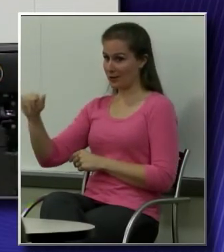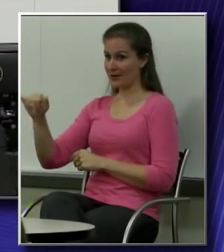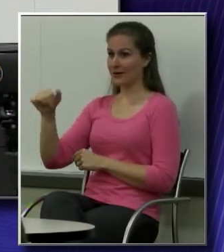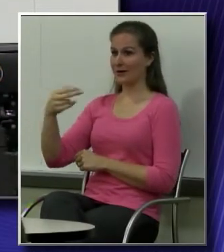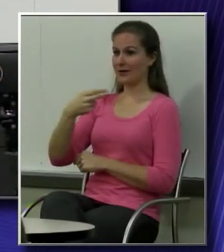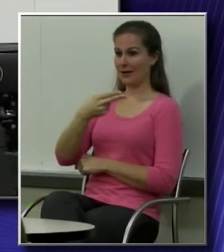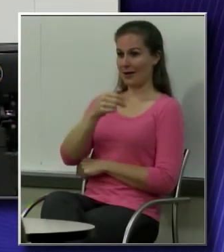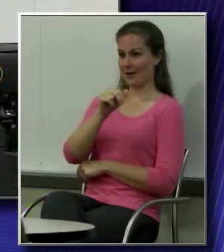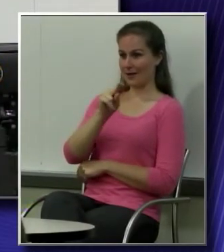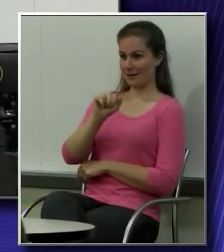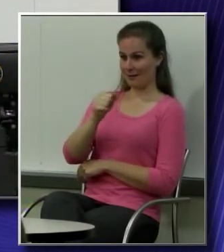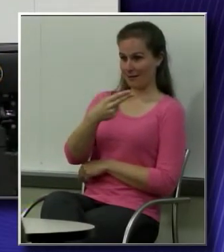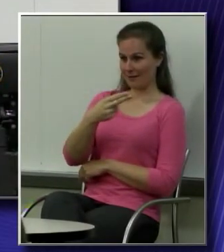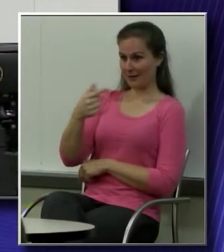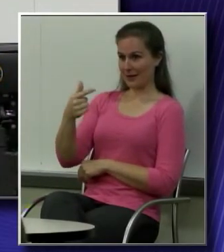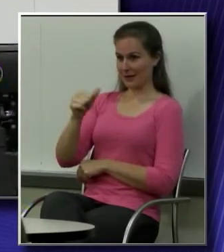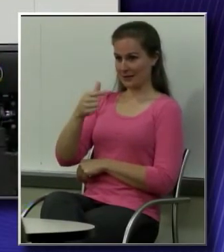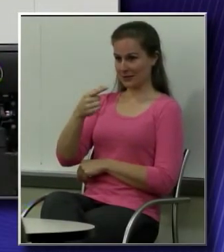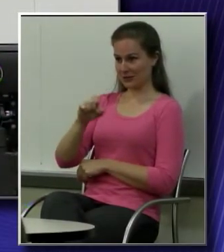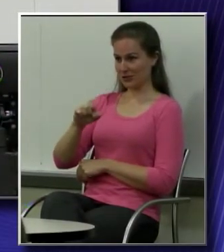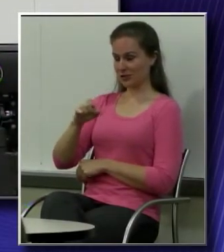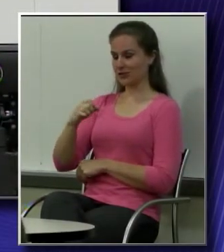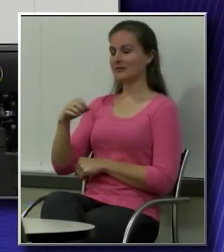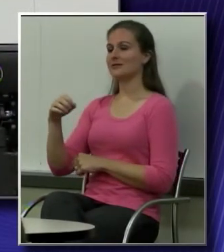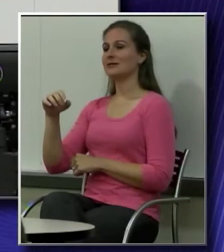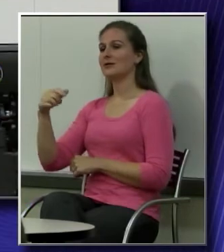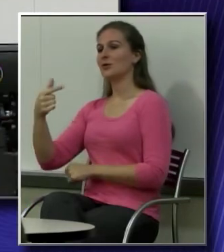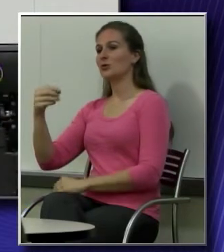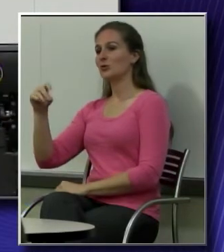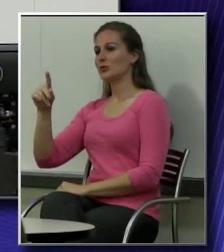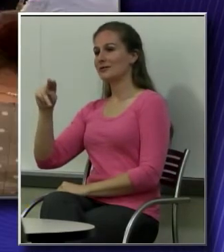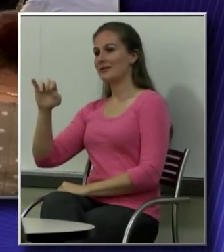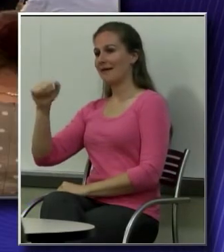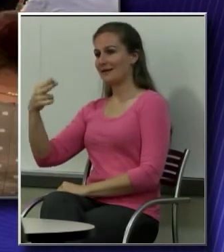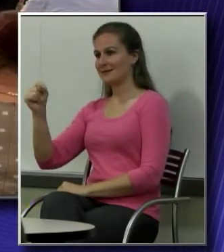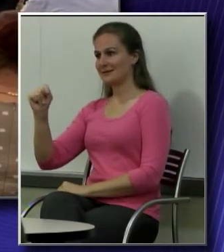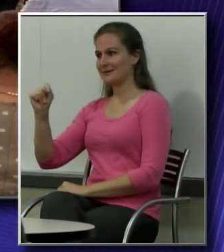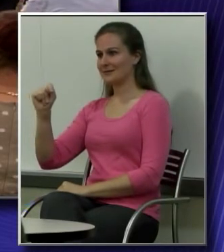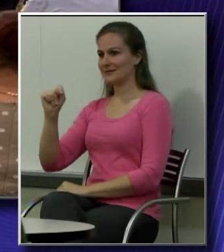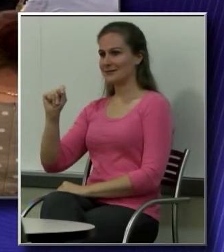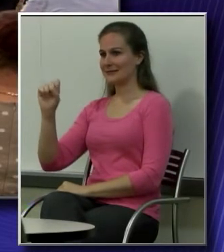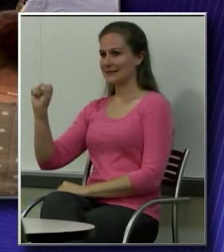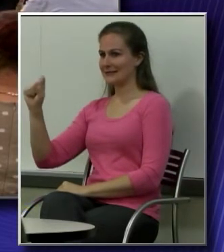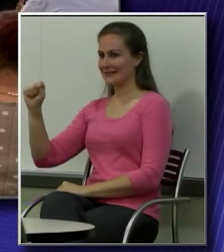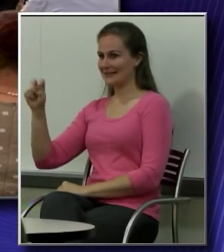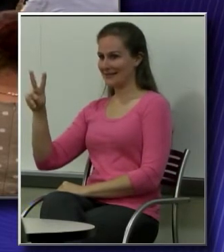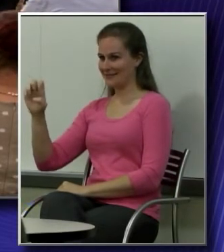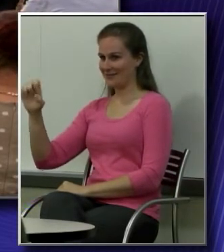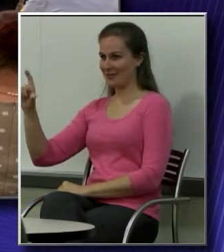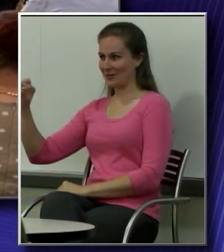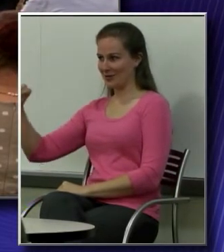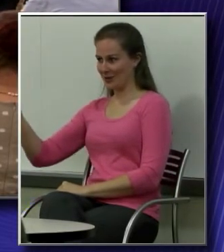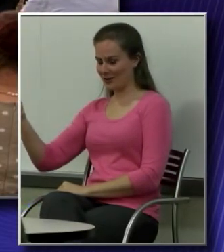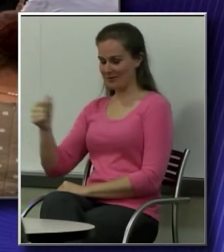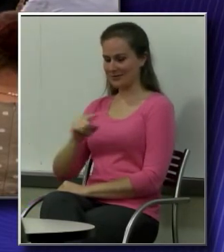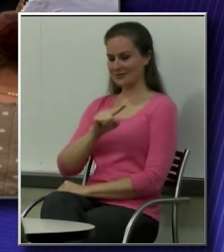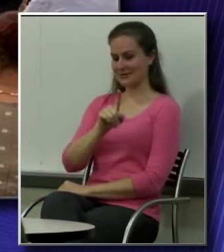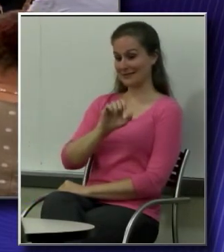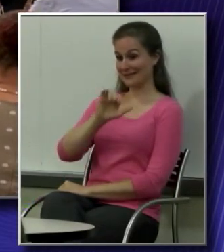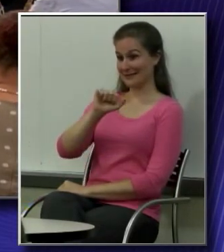Ann Goodnight, Steve Long, Zach King,